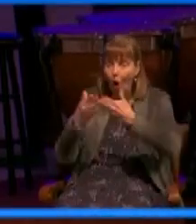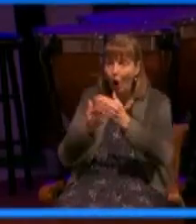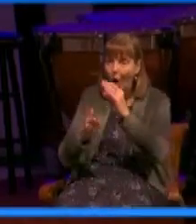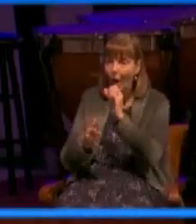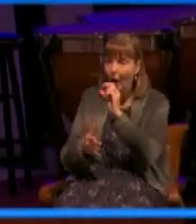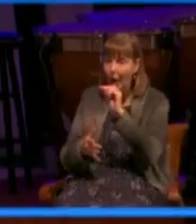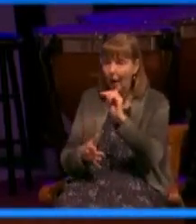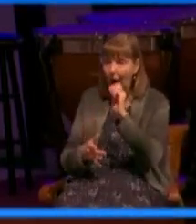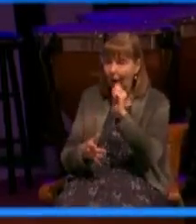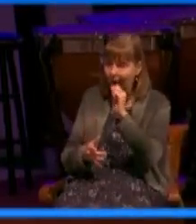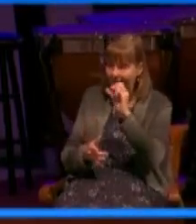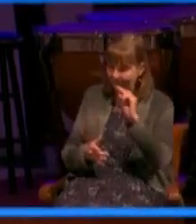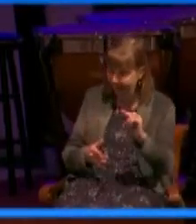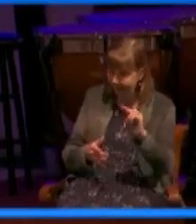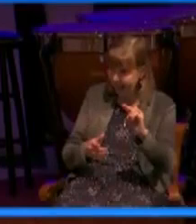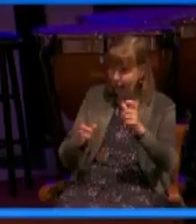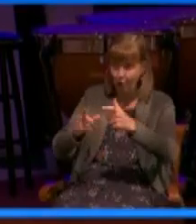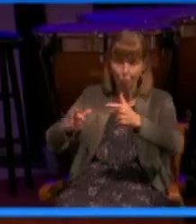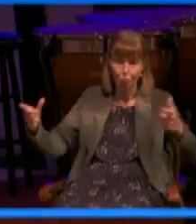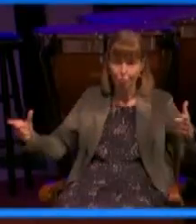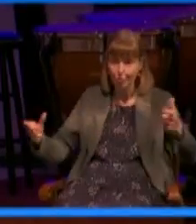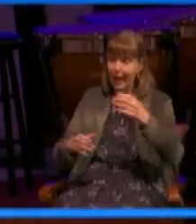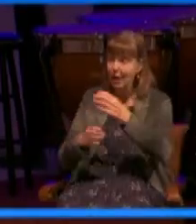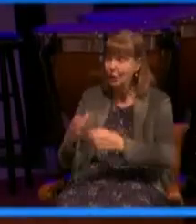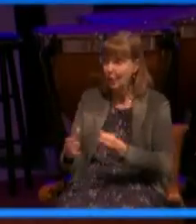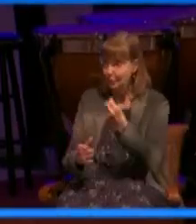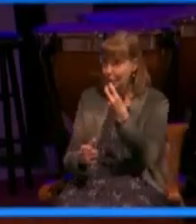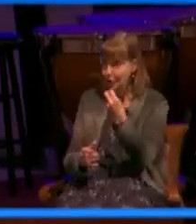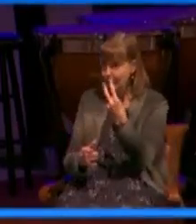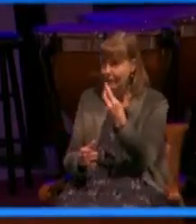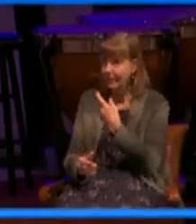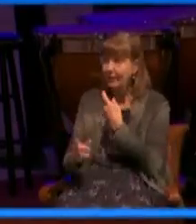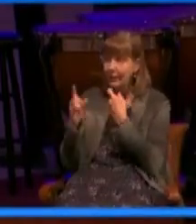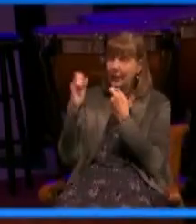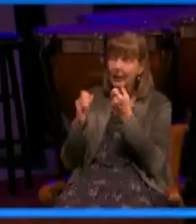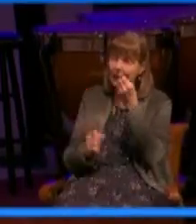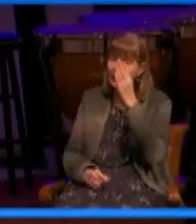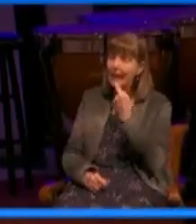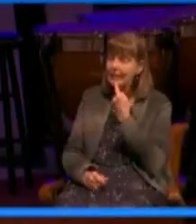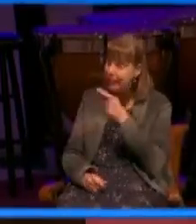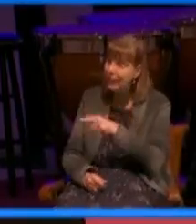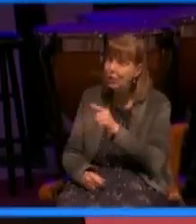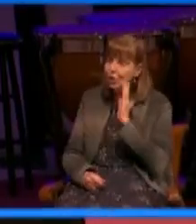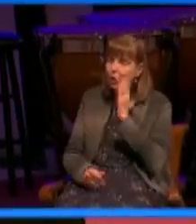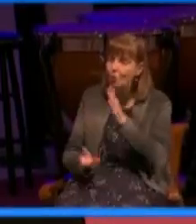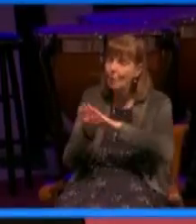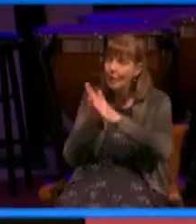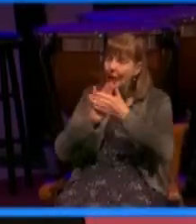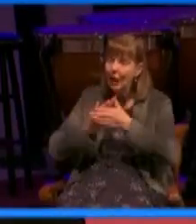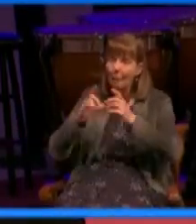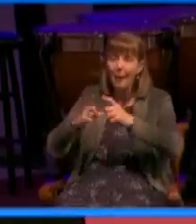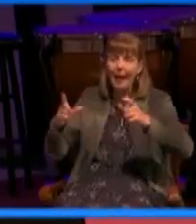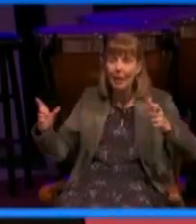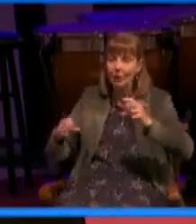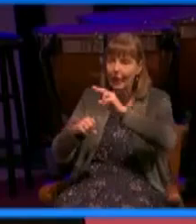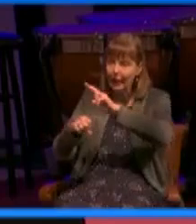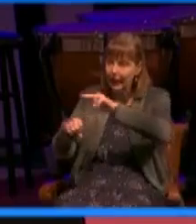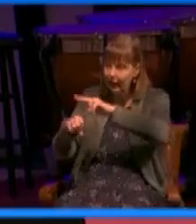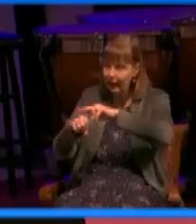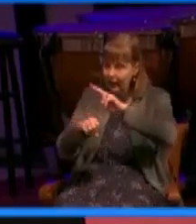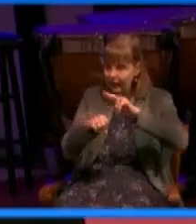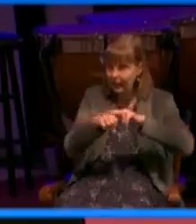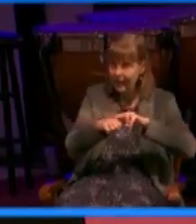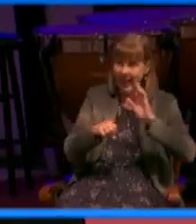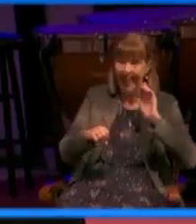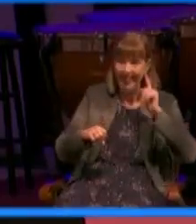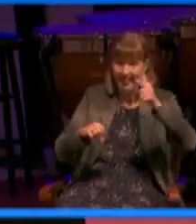define it. In chapter 12, he says that you'll be a great nation. Here, he says, not only are you going to be a great nation,